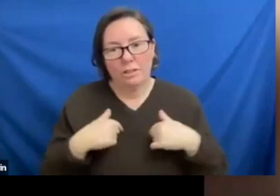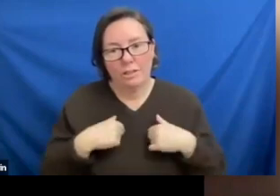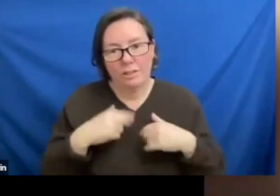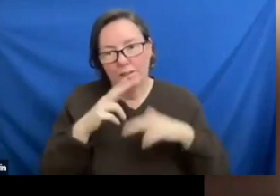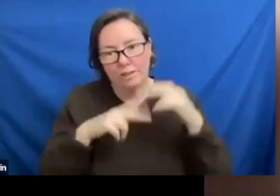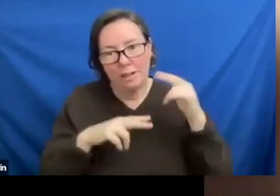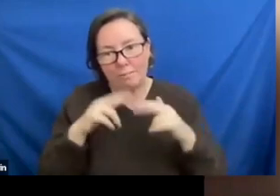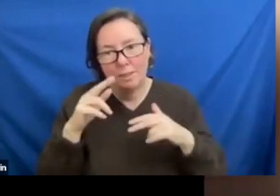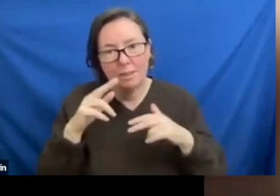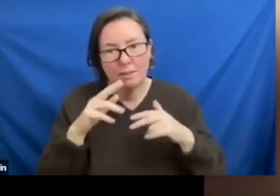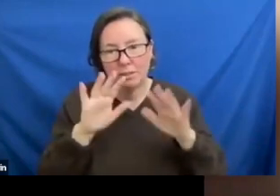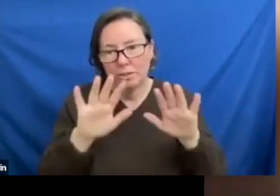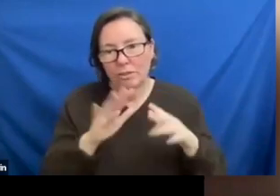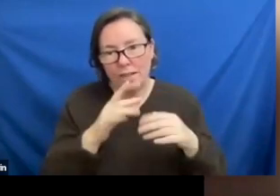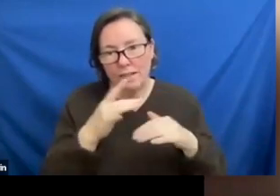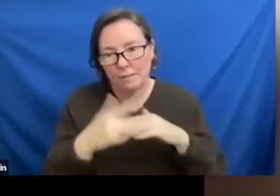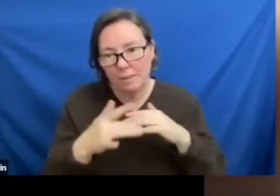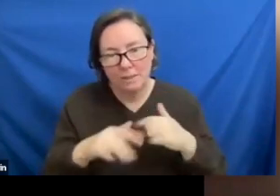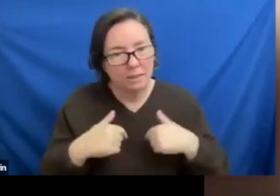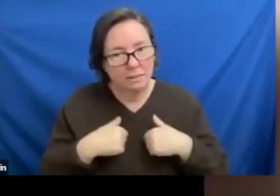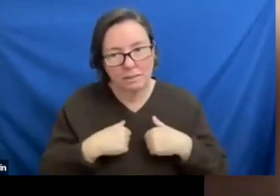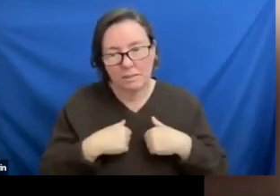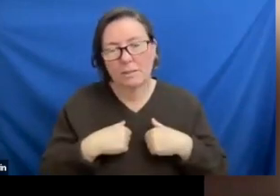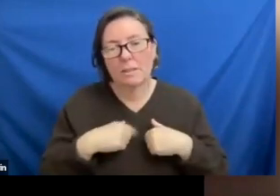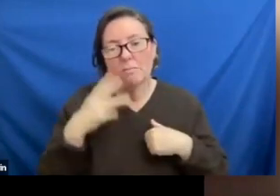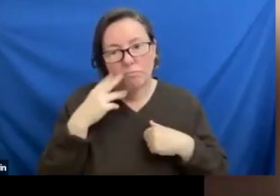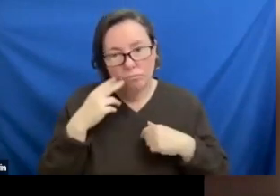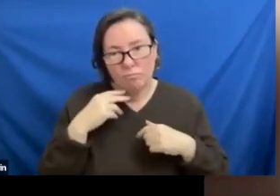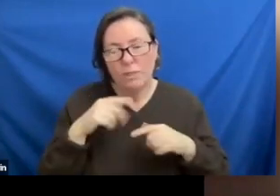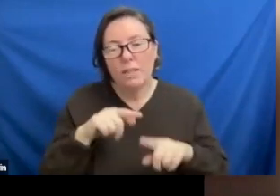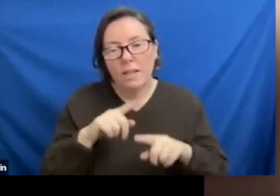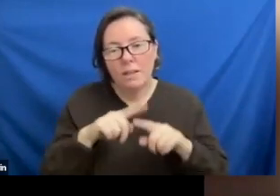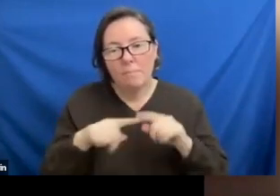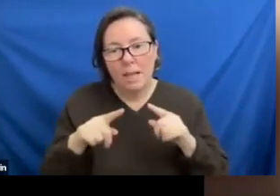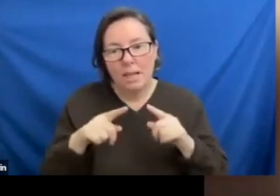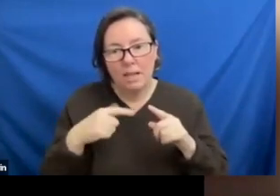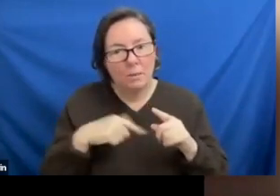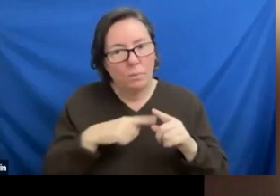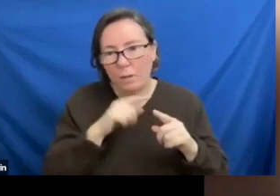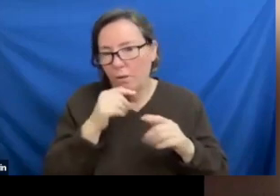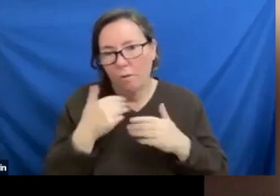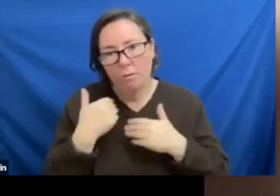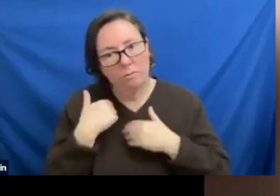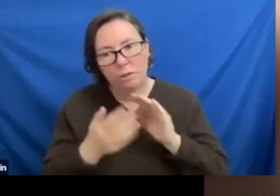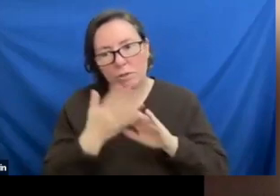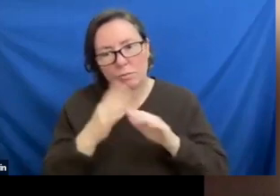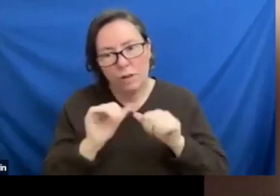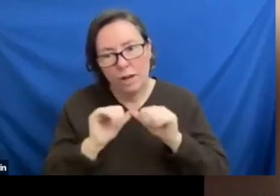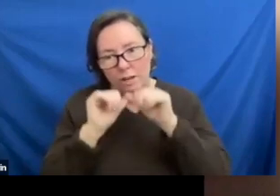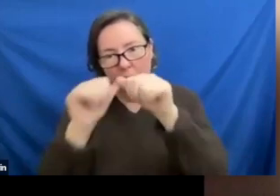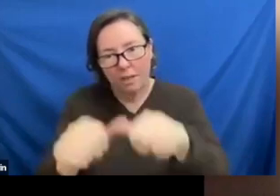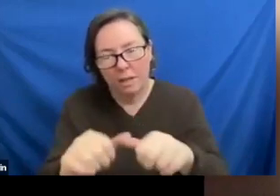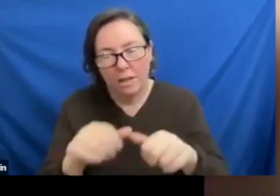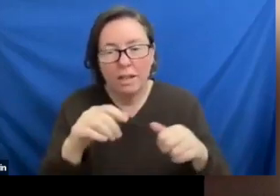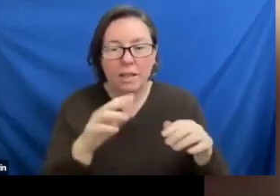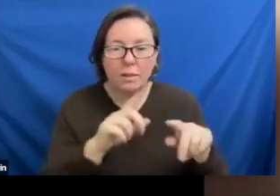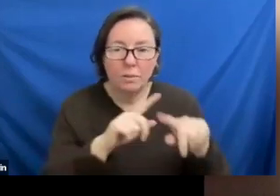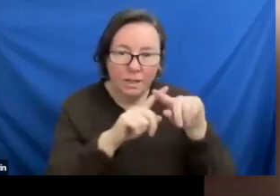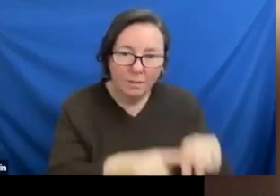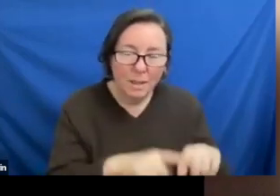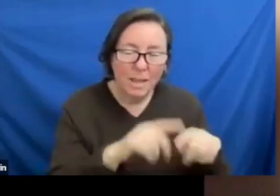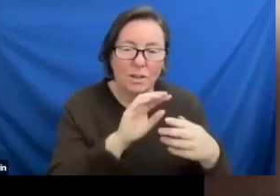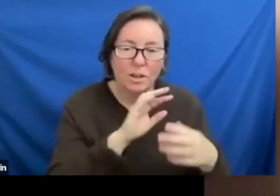great spaces. I have built some great spaces. We really need staff to stimulate that